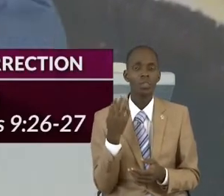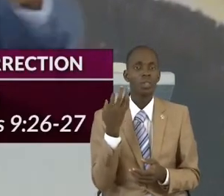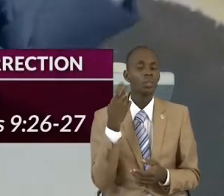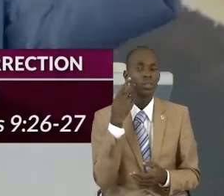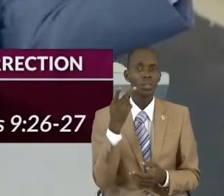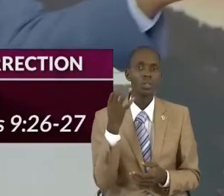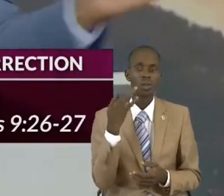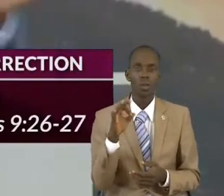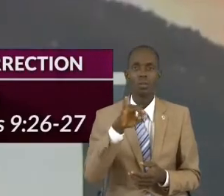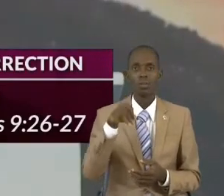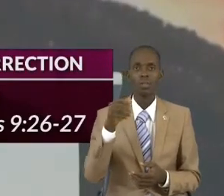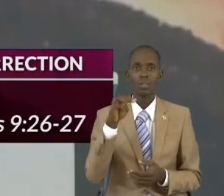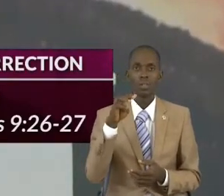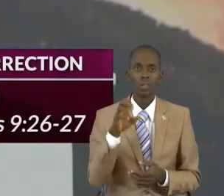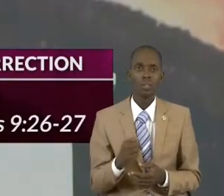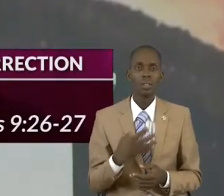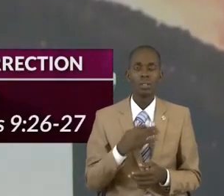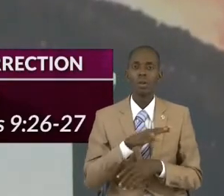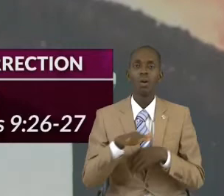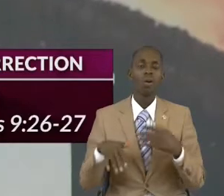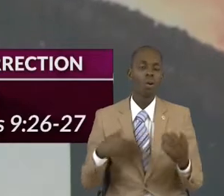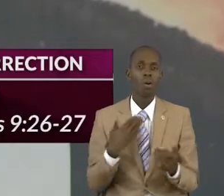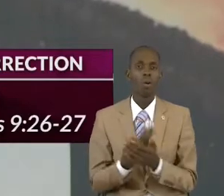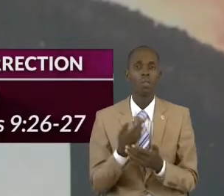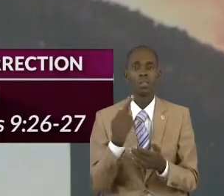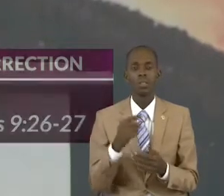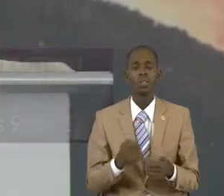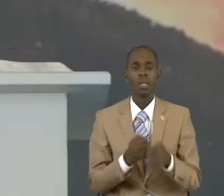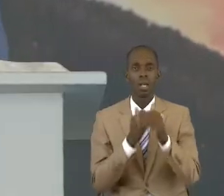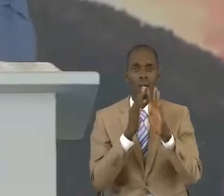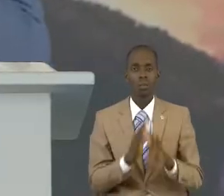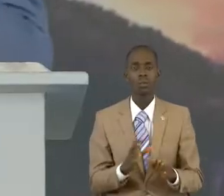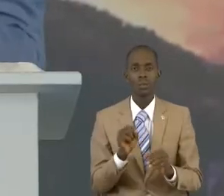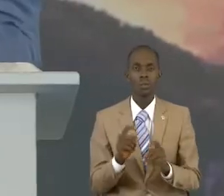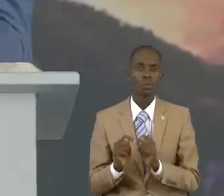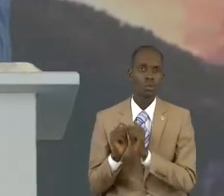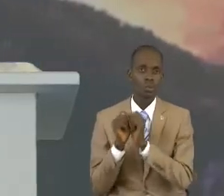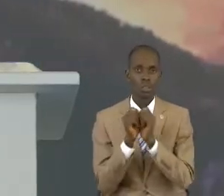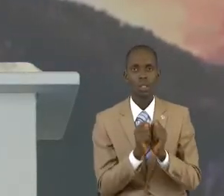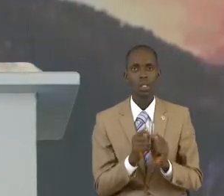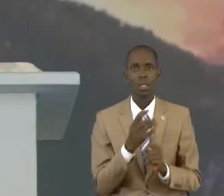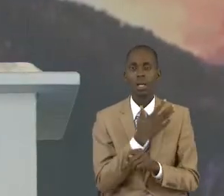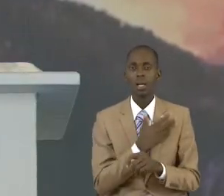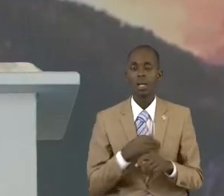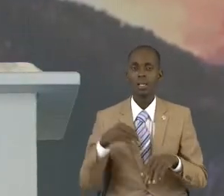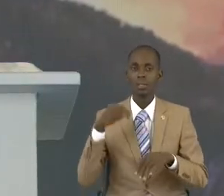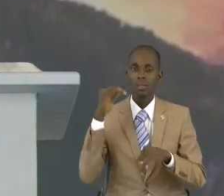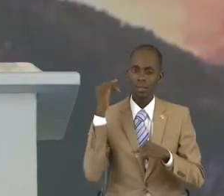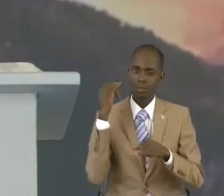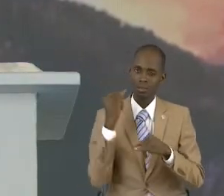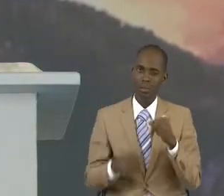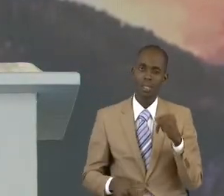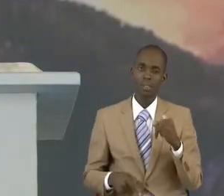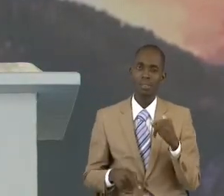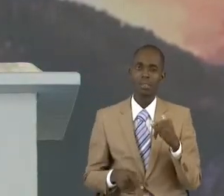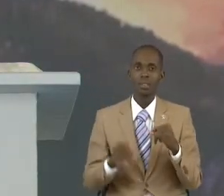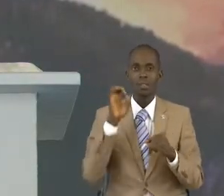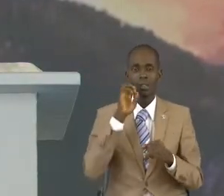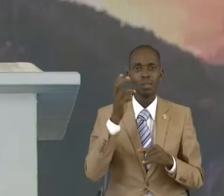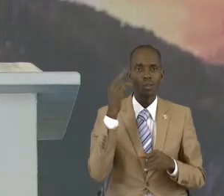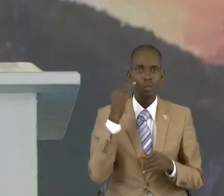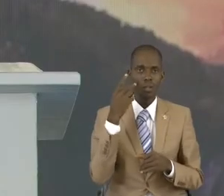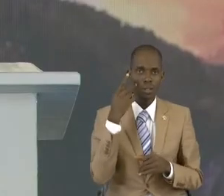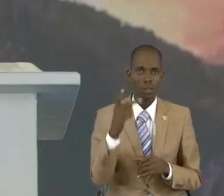of all the apostles together. Verse 8. At last he was seen of me